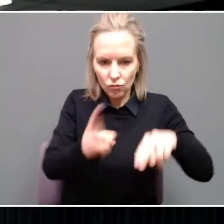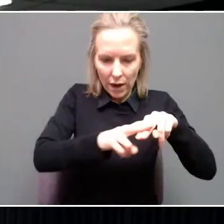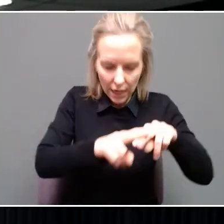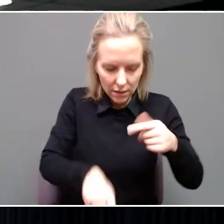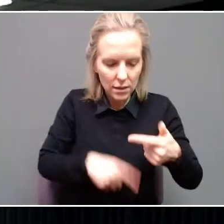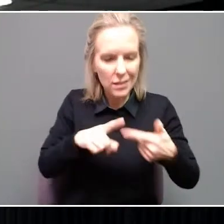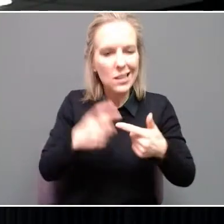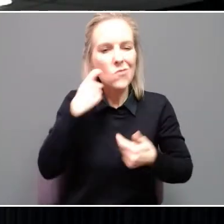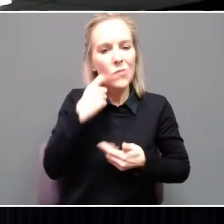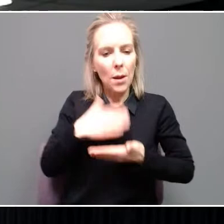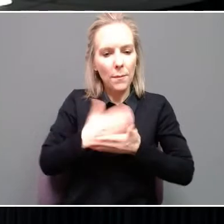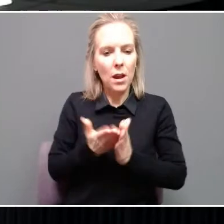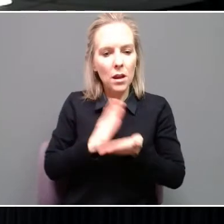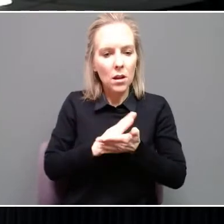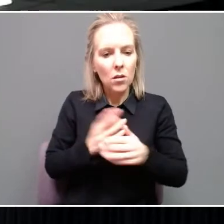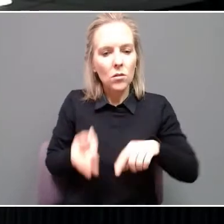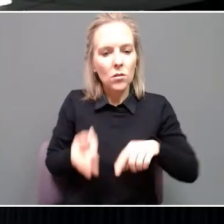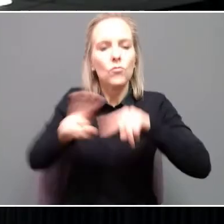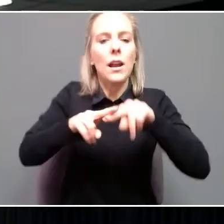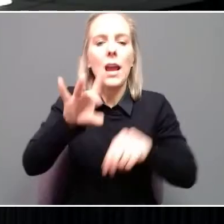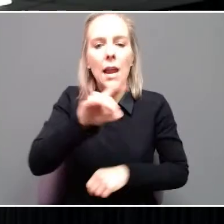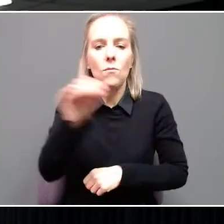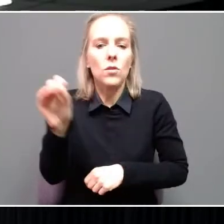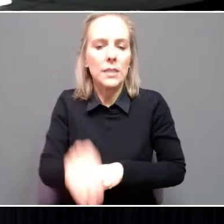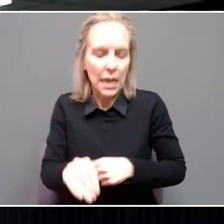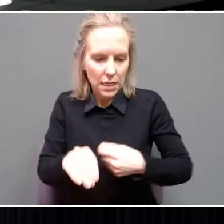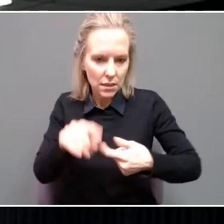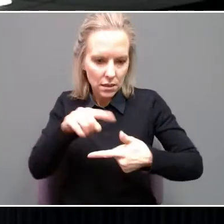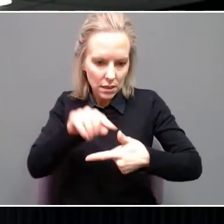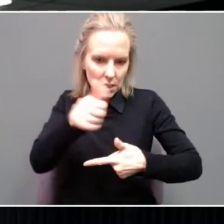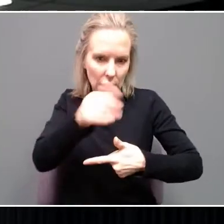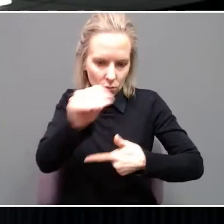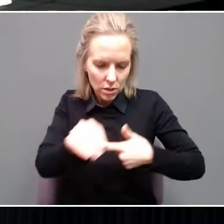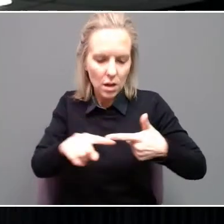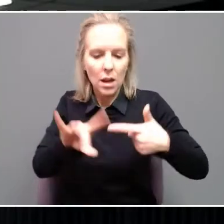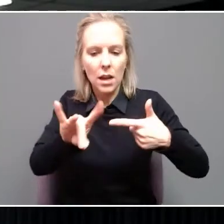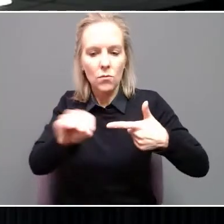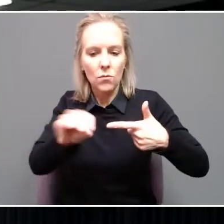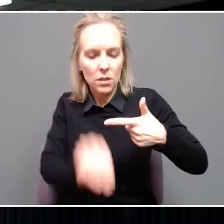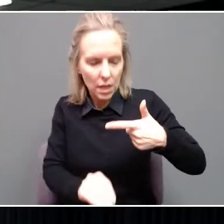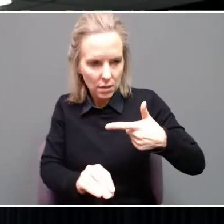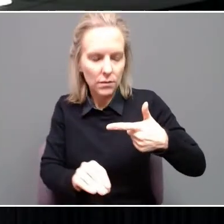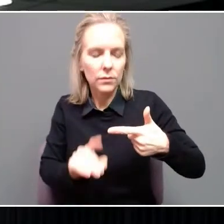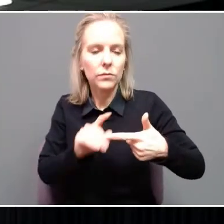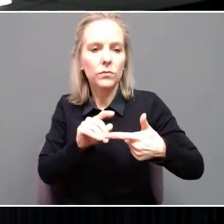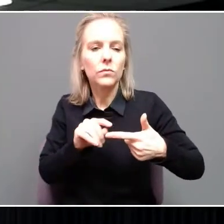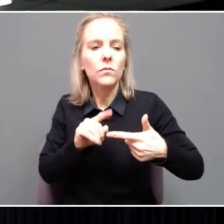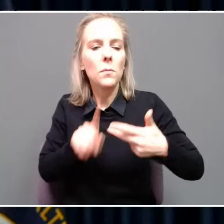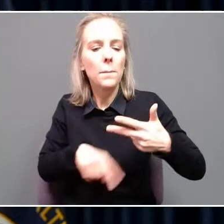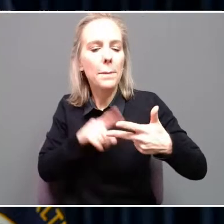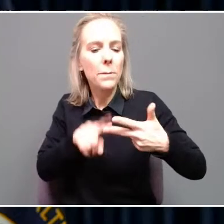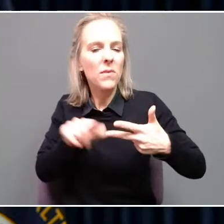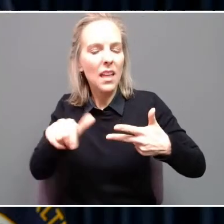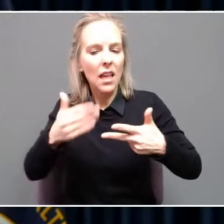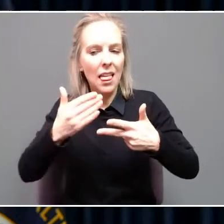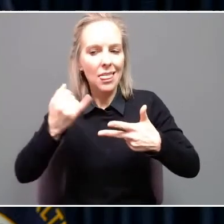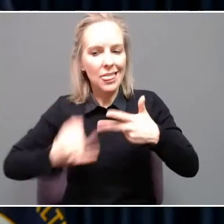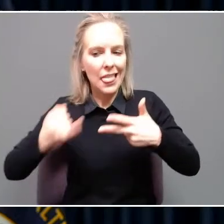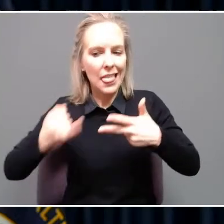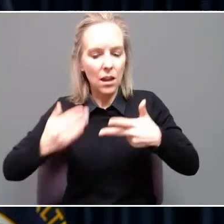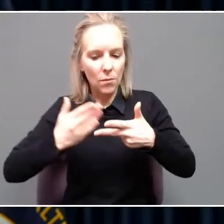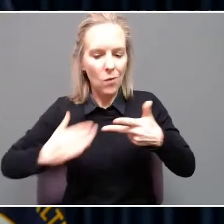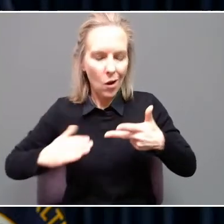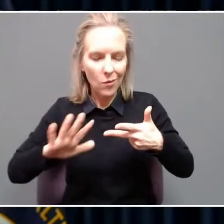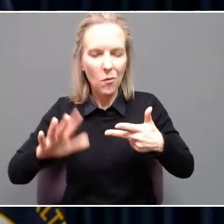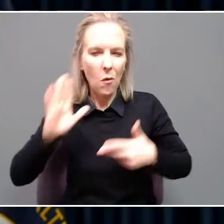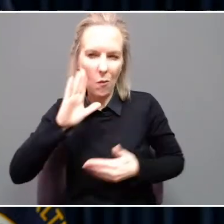an 8% raise on top of that. Last piece that we have already announced before some new ones we're going